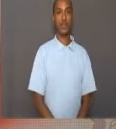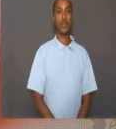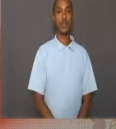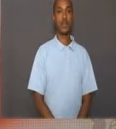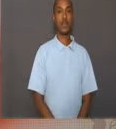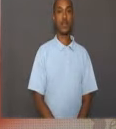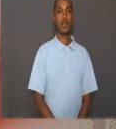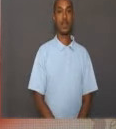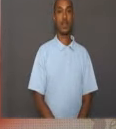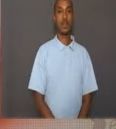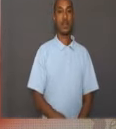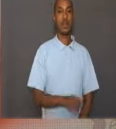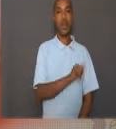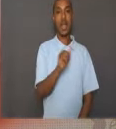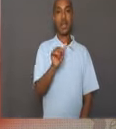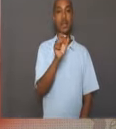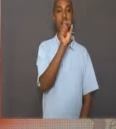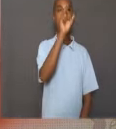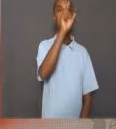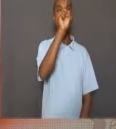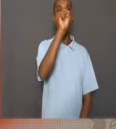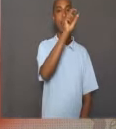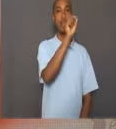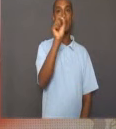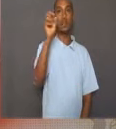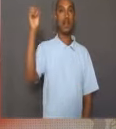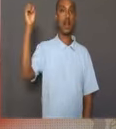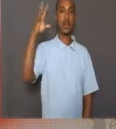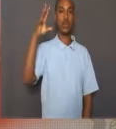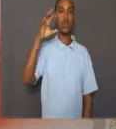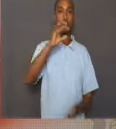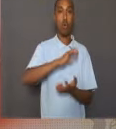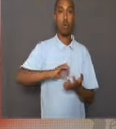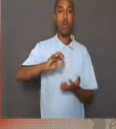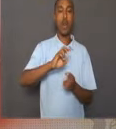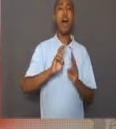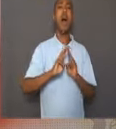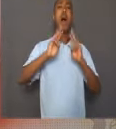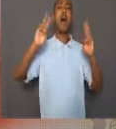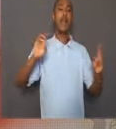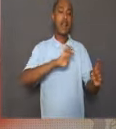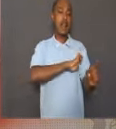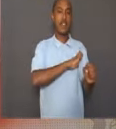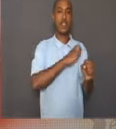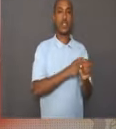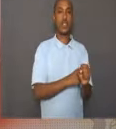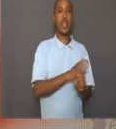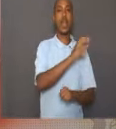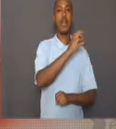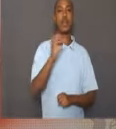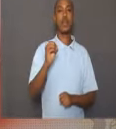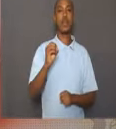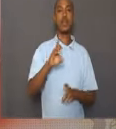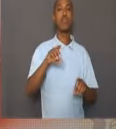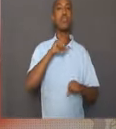Like X-rays, the rays from the compound were highly energetic and